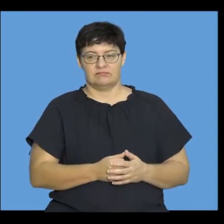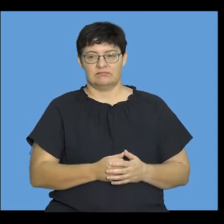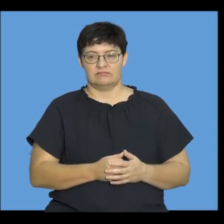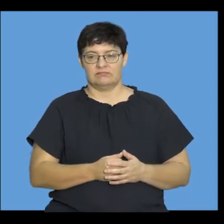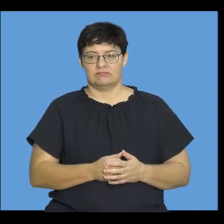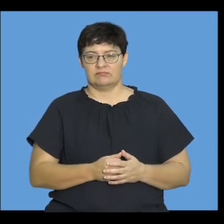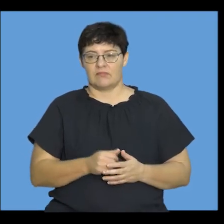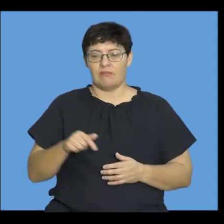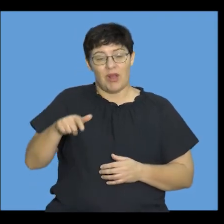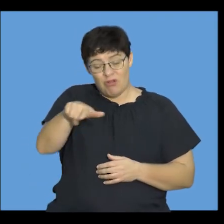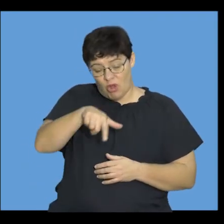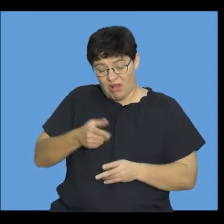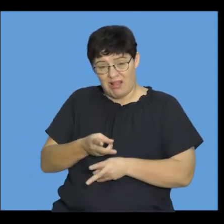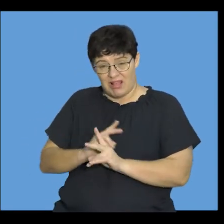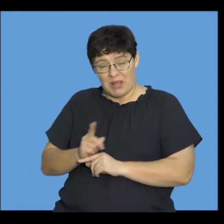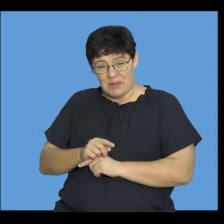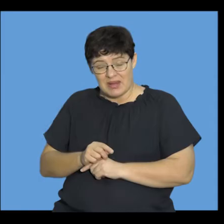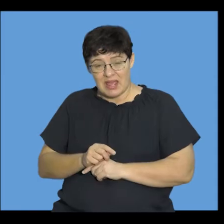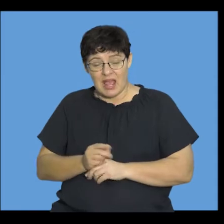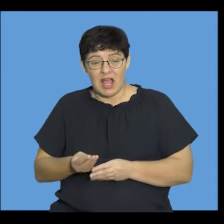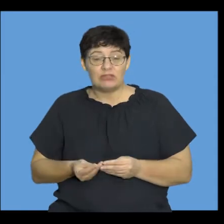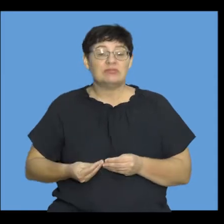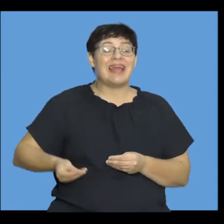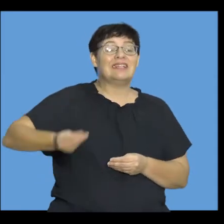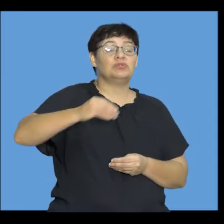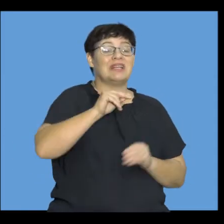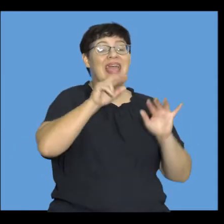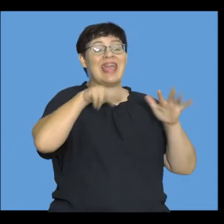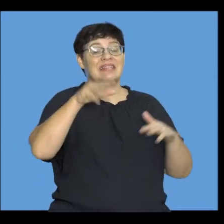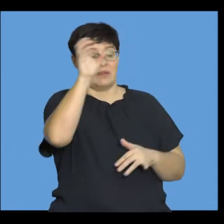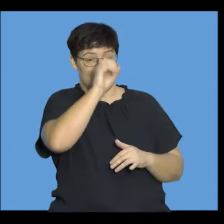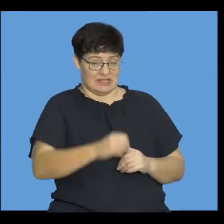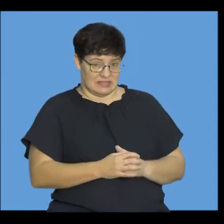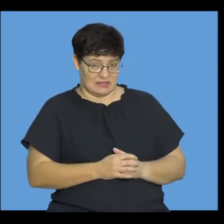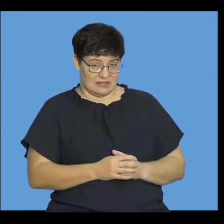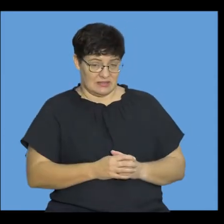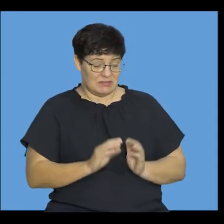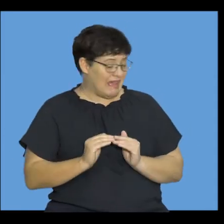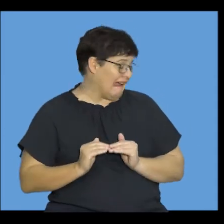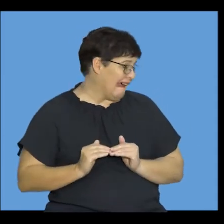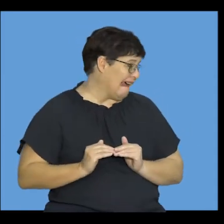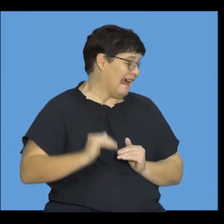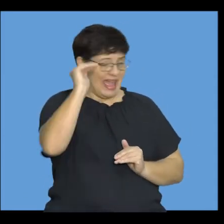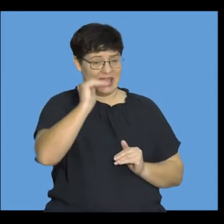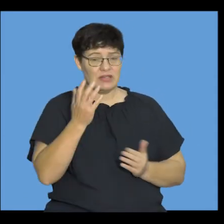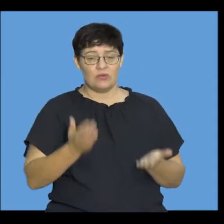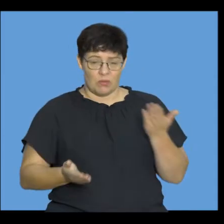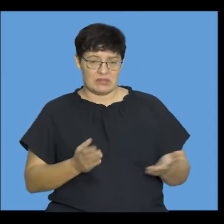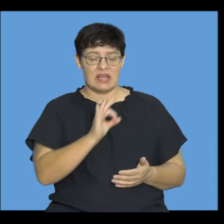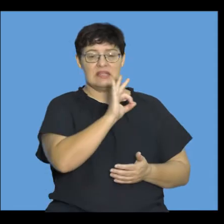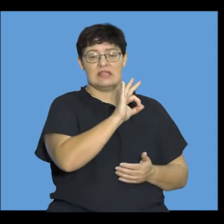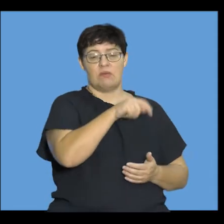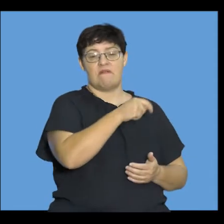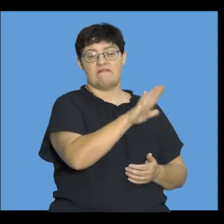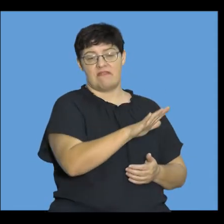She decides to go to the local lenders who charged her 18% interest, which is obviously